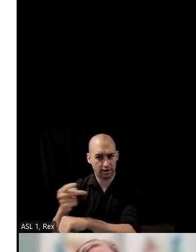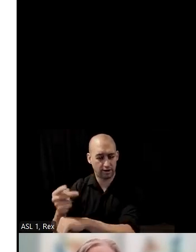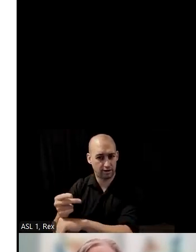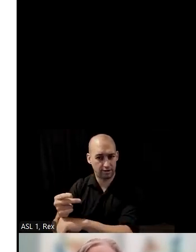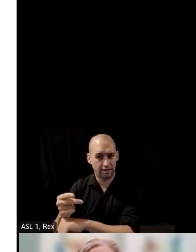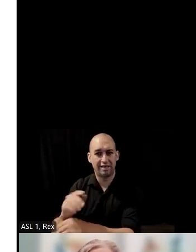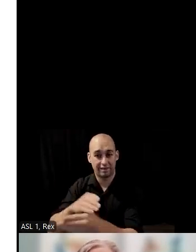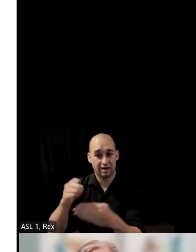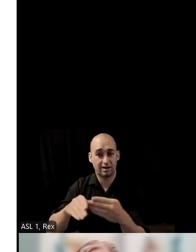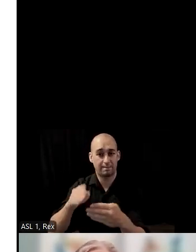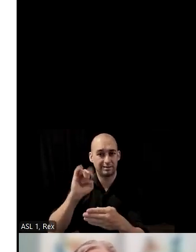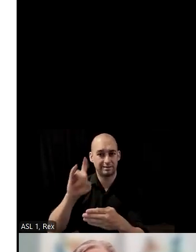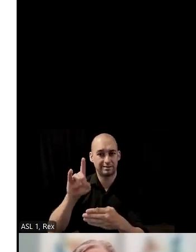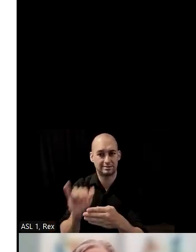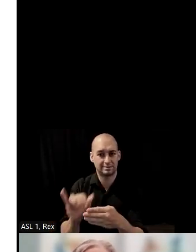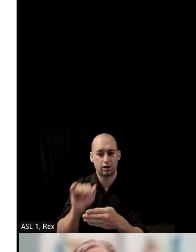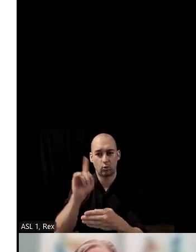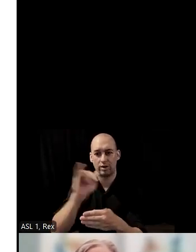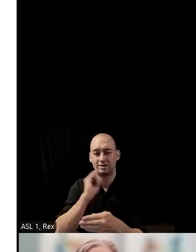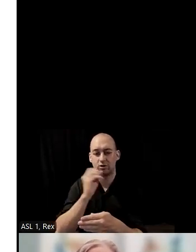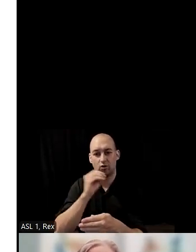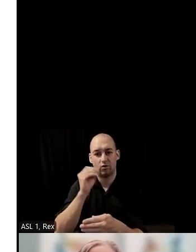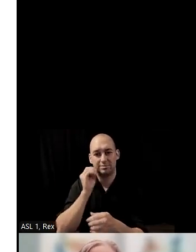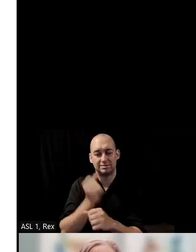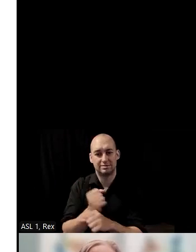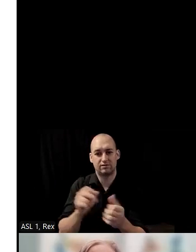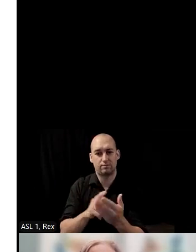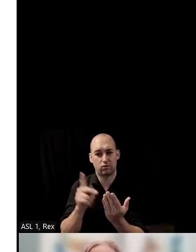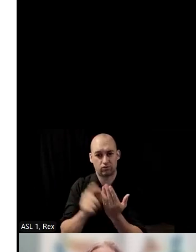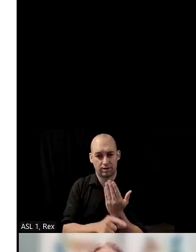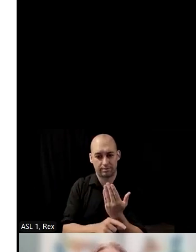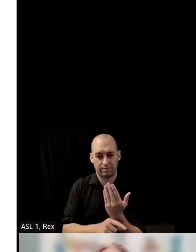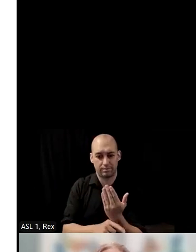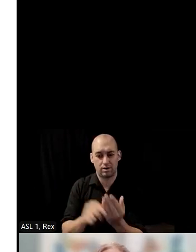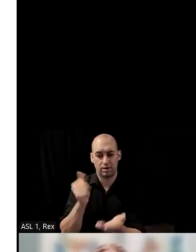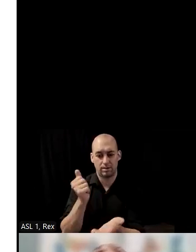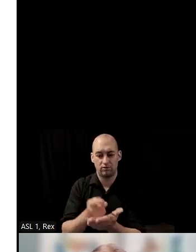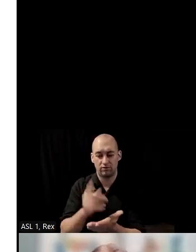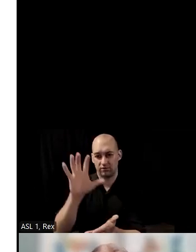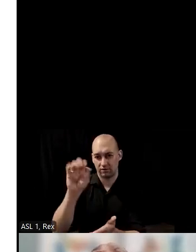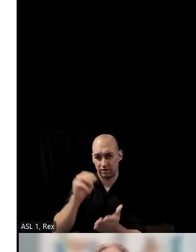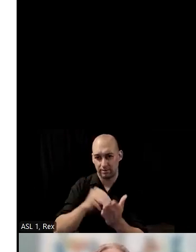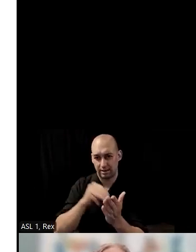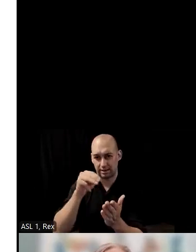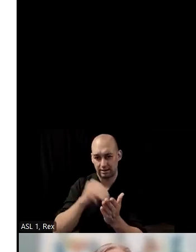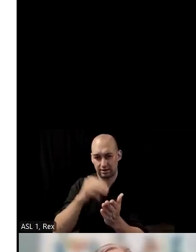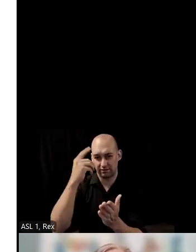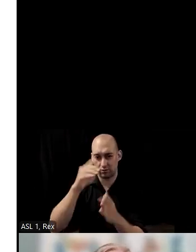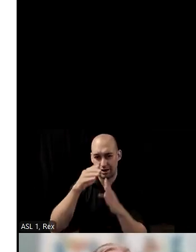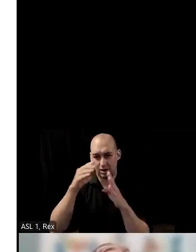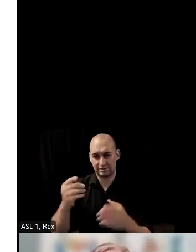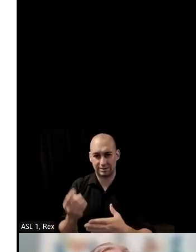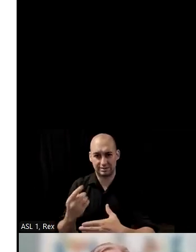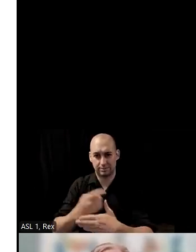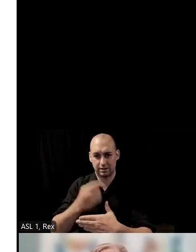budget. And one of them is the Home Safe program, approving $50 million for the Housing and Disability